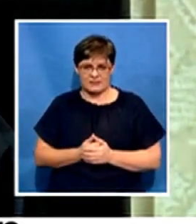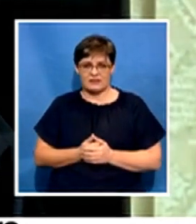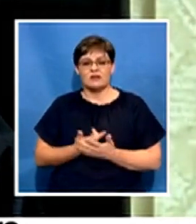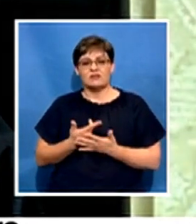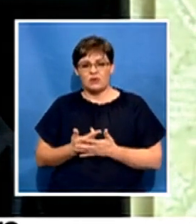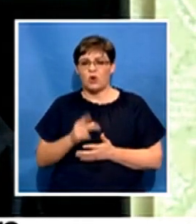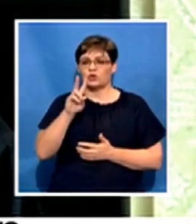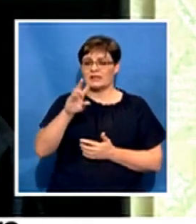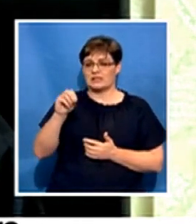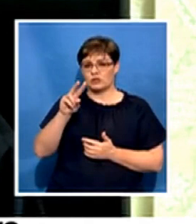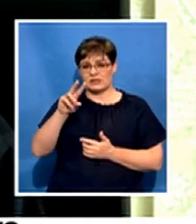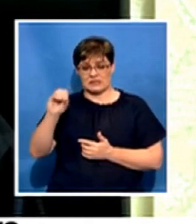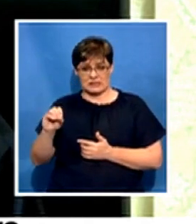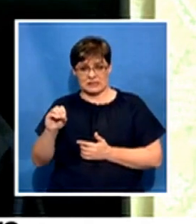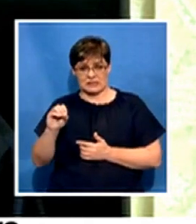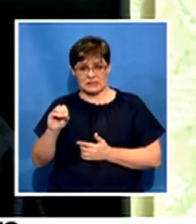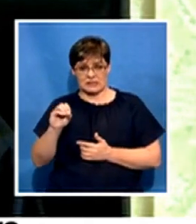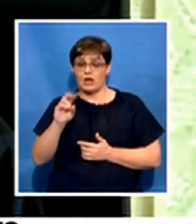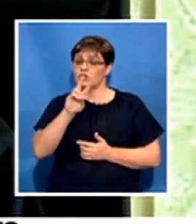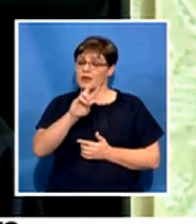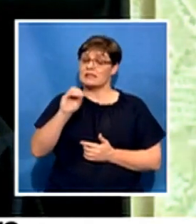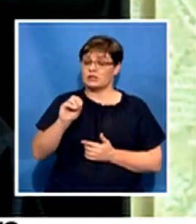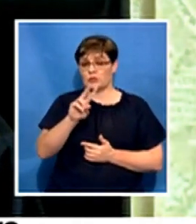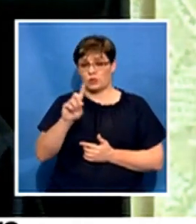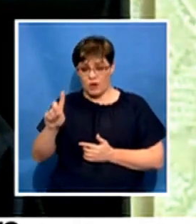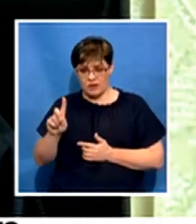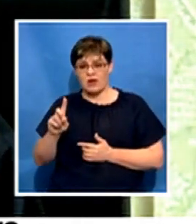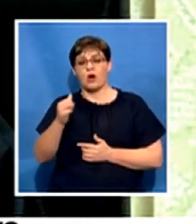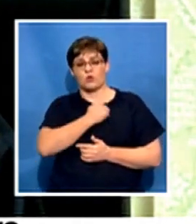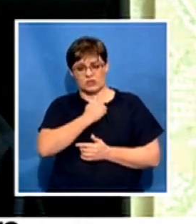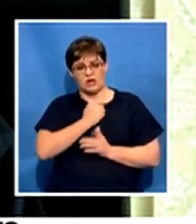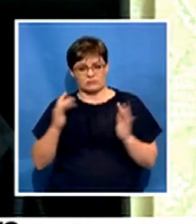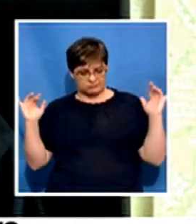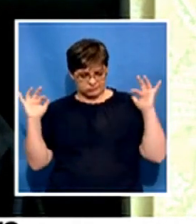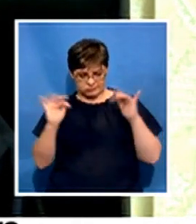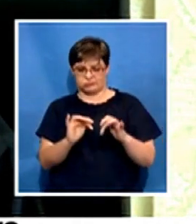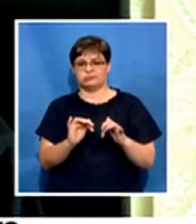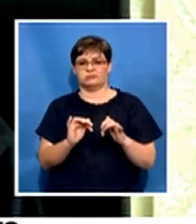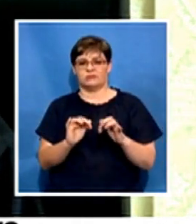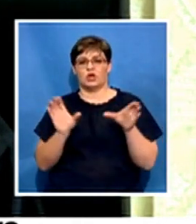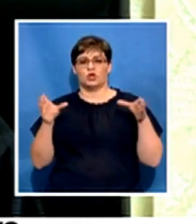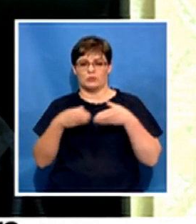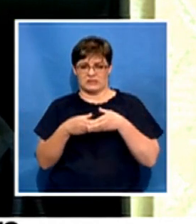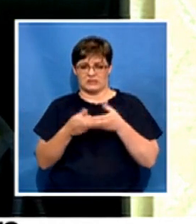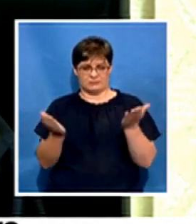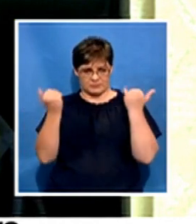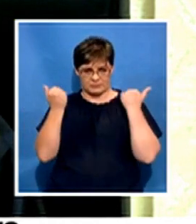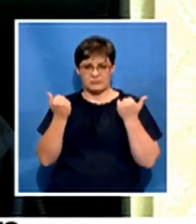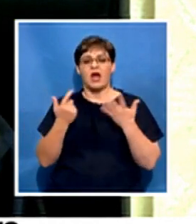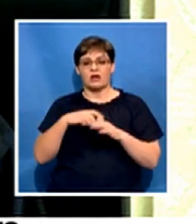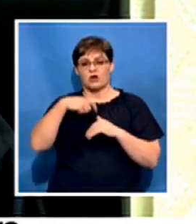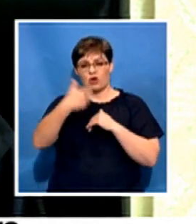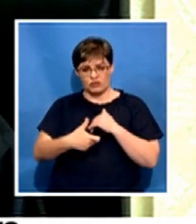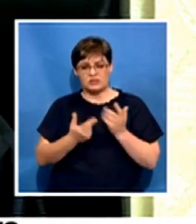Cosatu shall be convening its central committee and provincial congresses as per our constitutional obligation